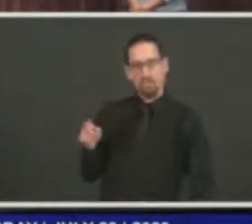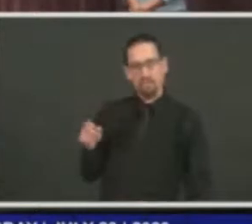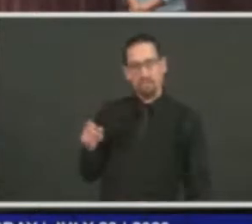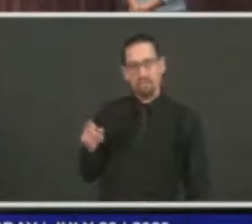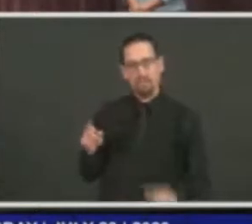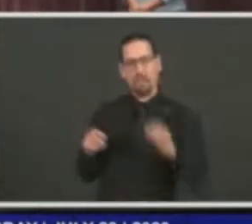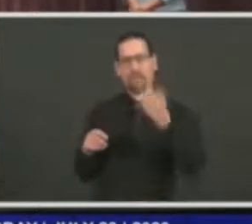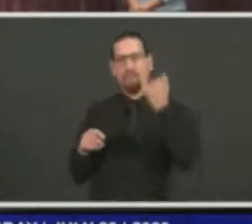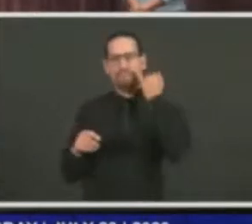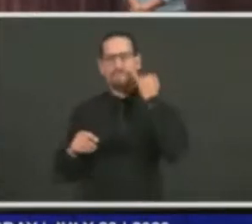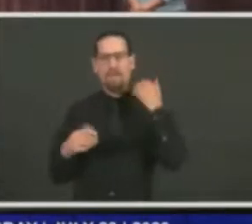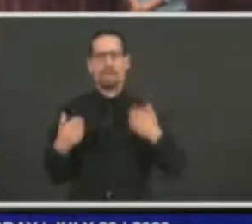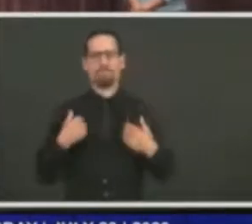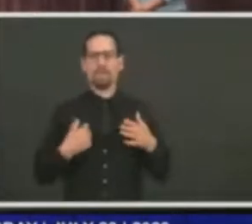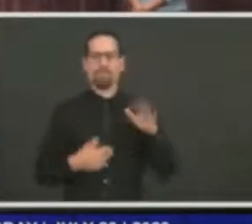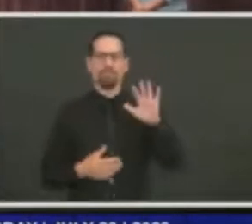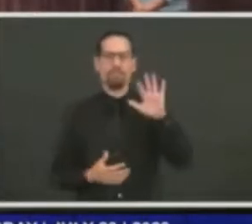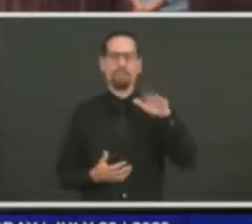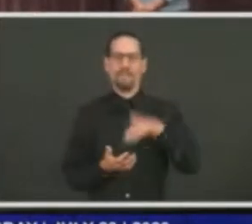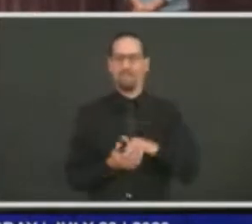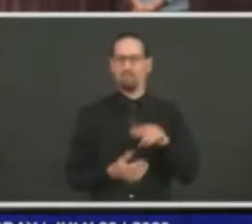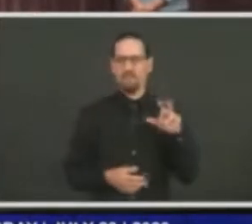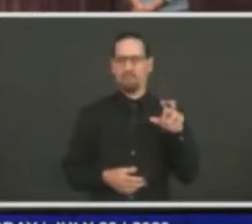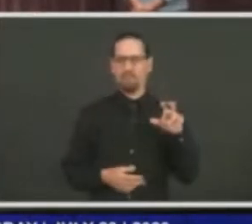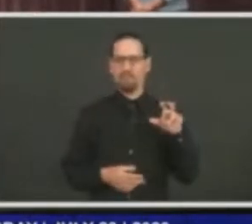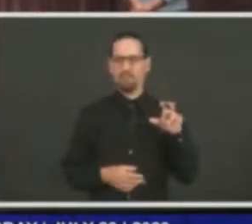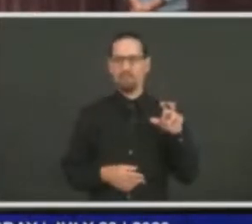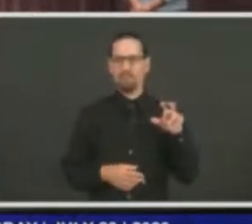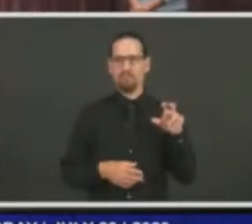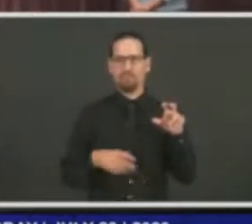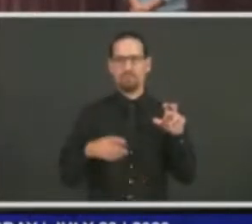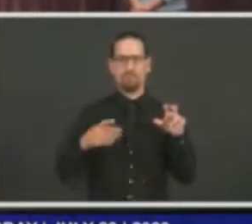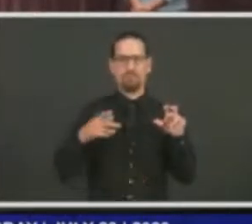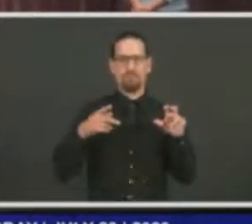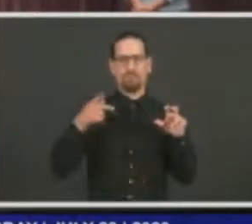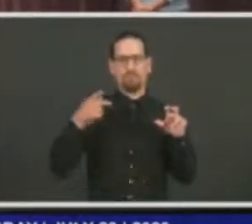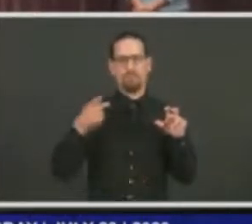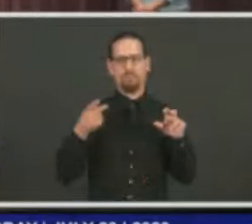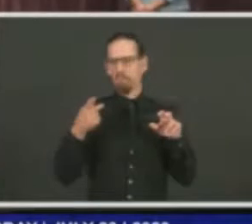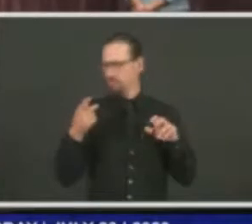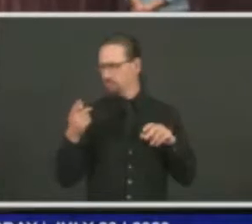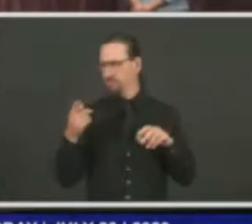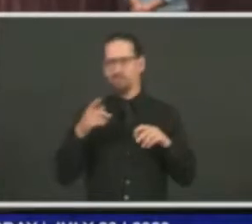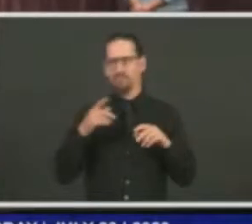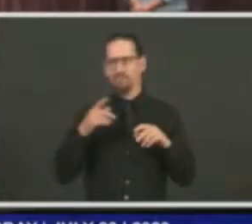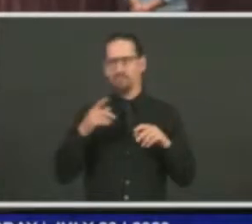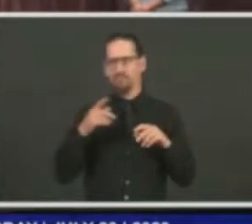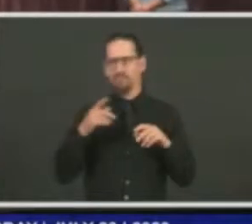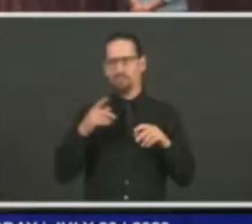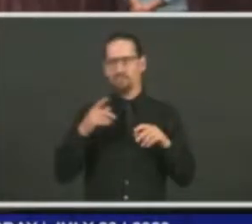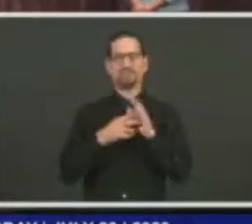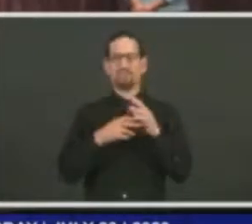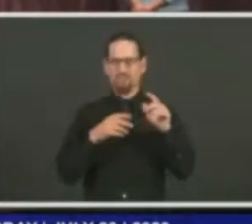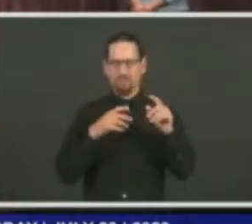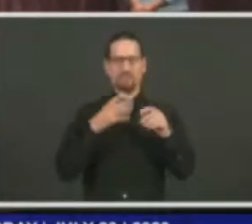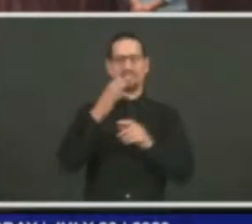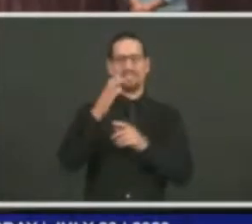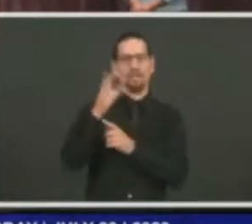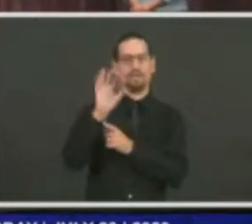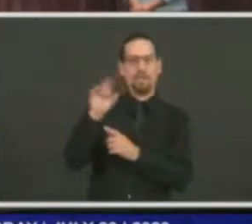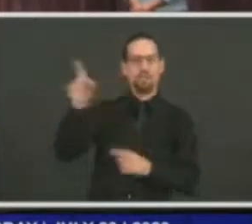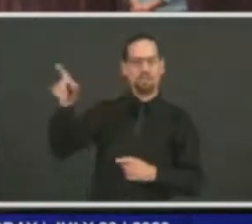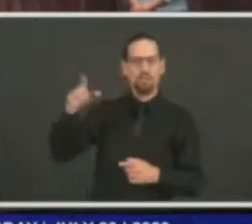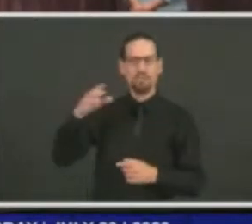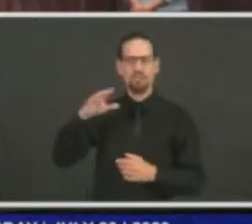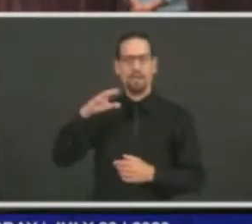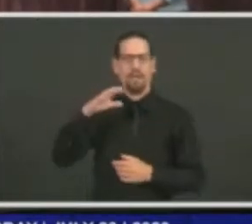per 100,000 cases in Central Falls, 3,600 per 100,000 cases in Providence, and that goes